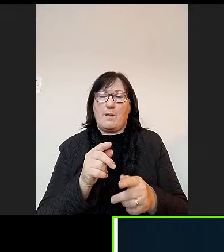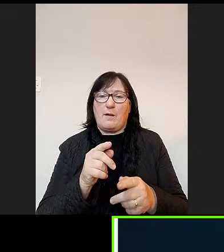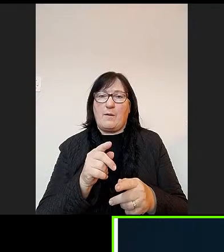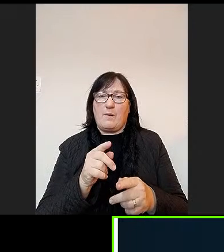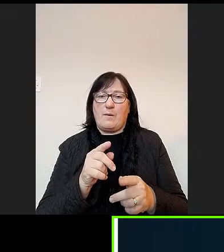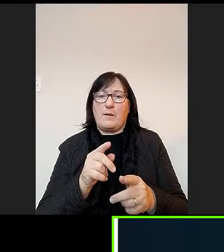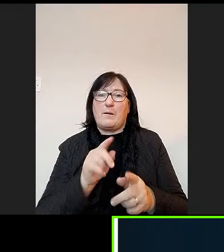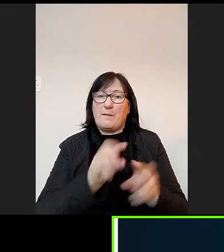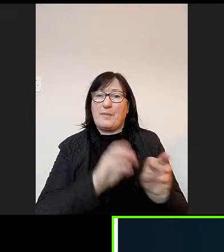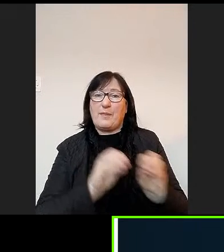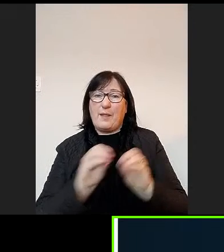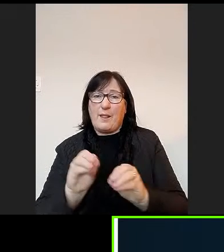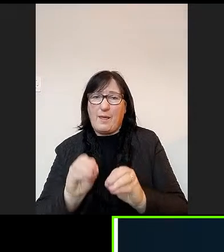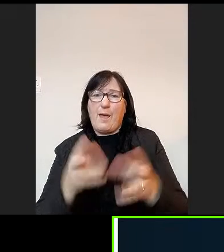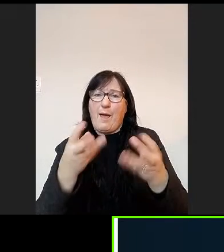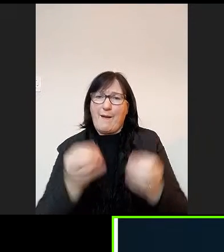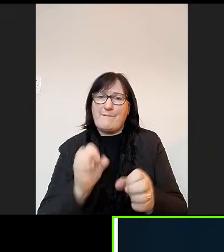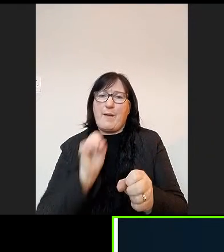has on their businesses,